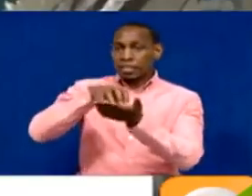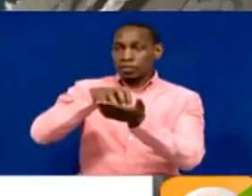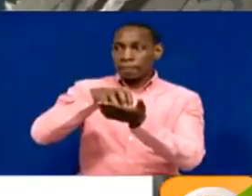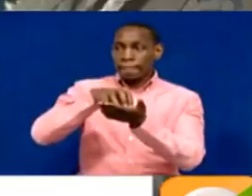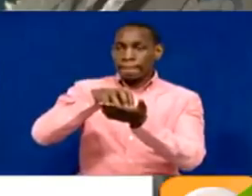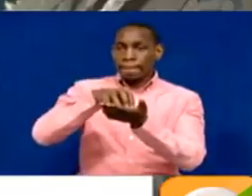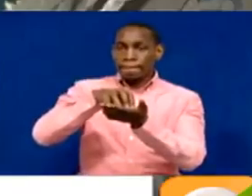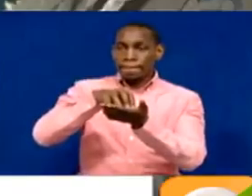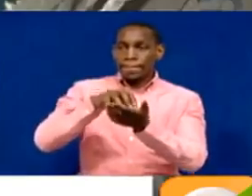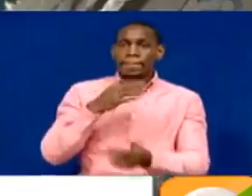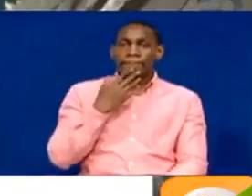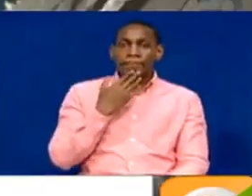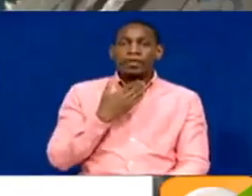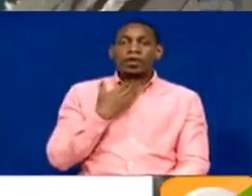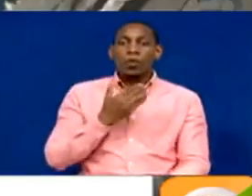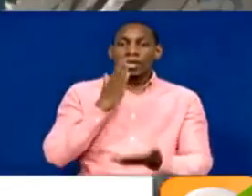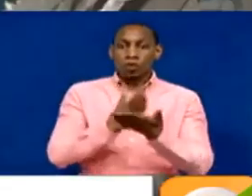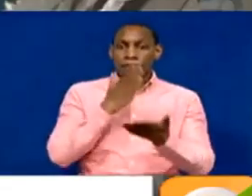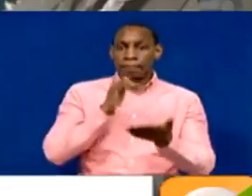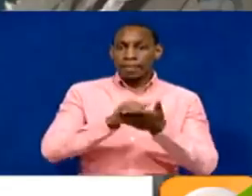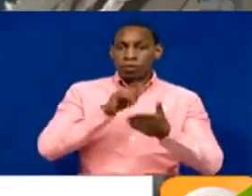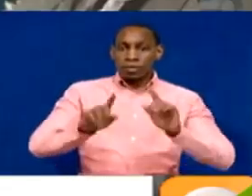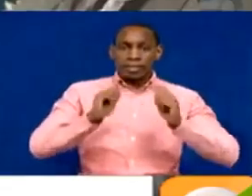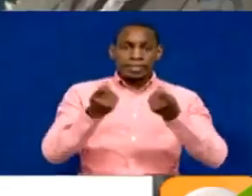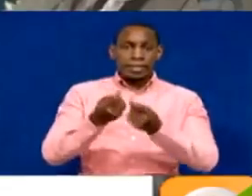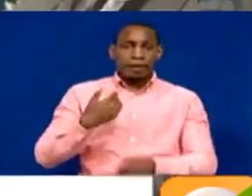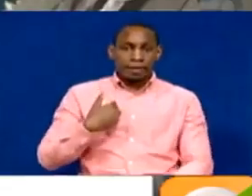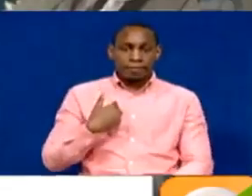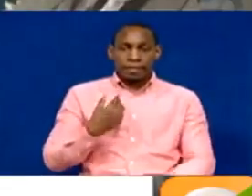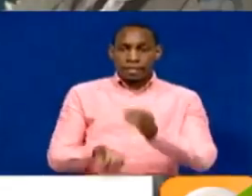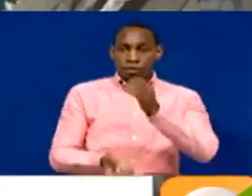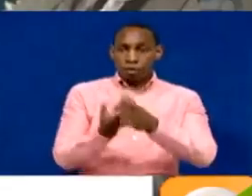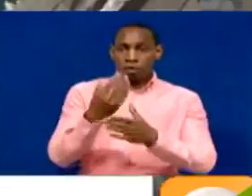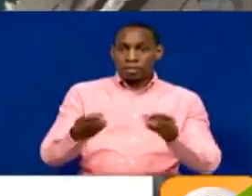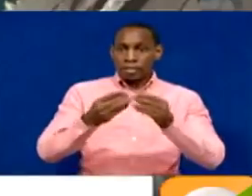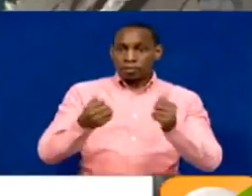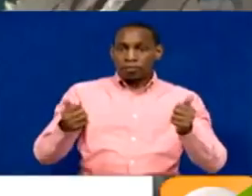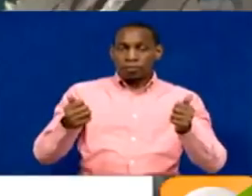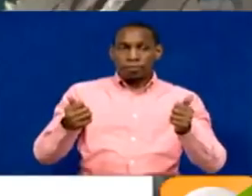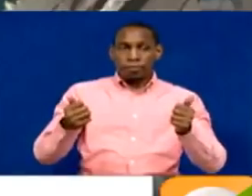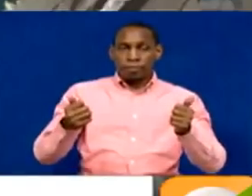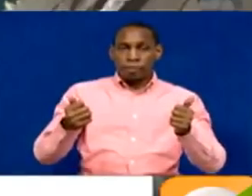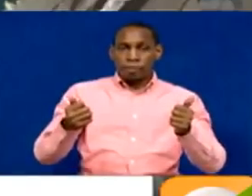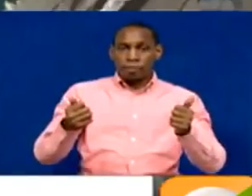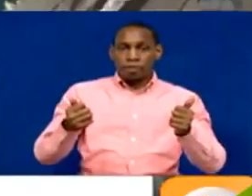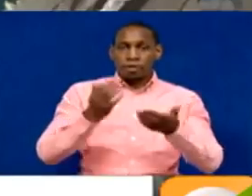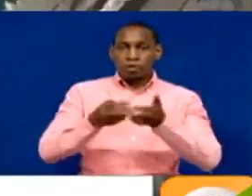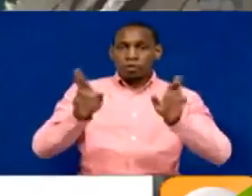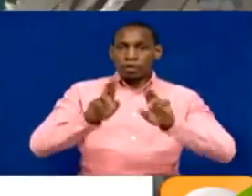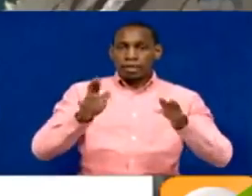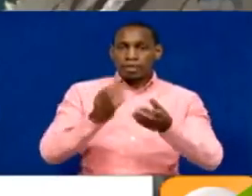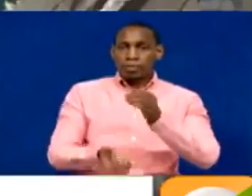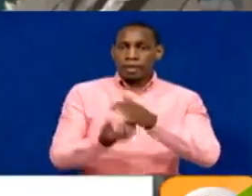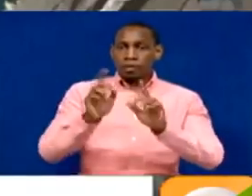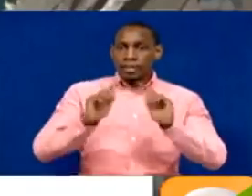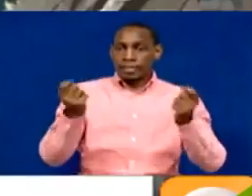stations. And I want to confirm to you there is a team that has been identified to deal with such. We have already established a